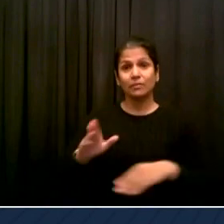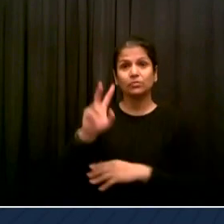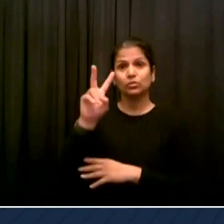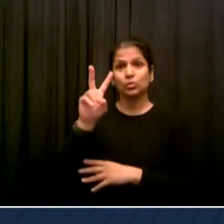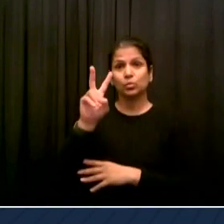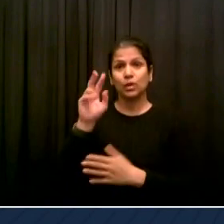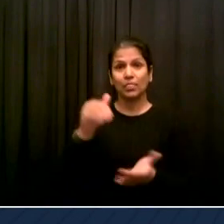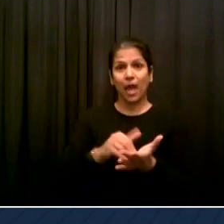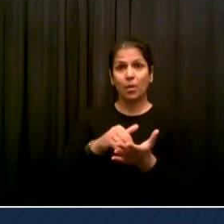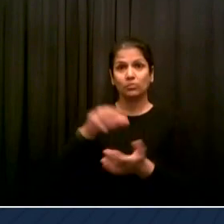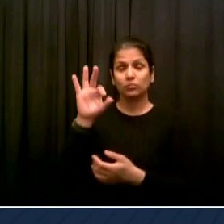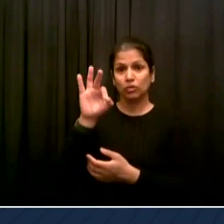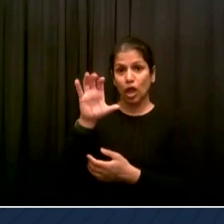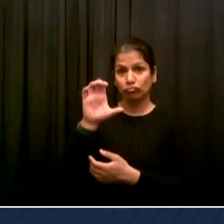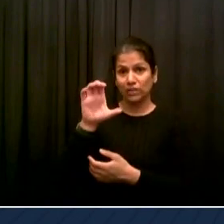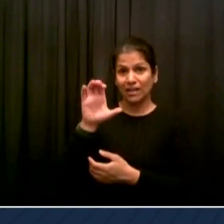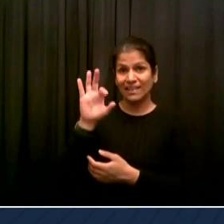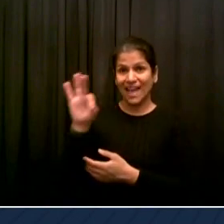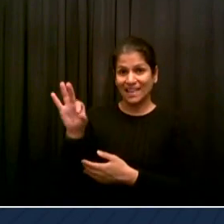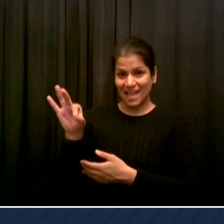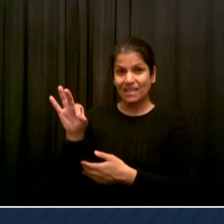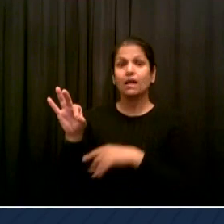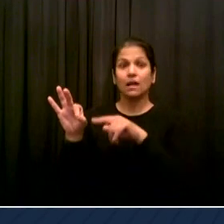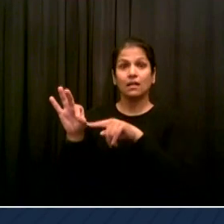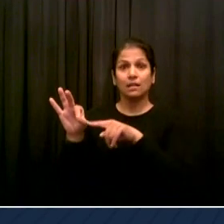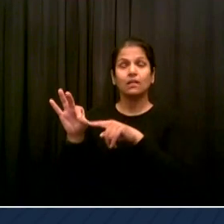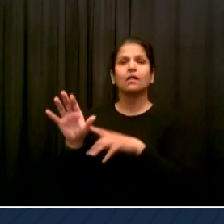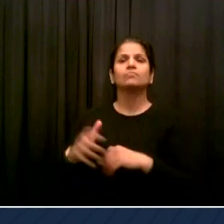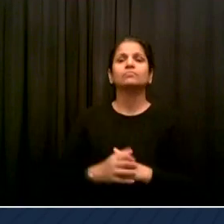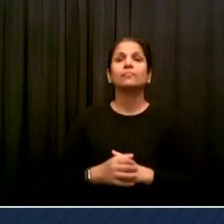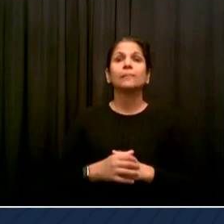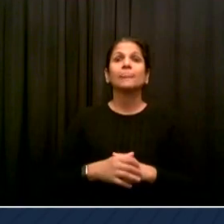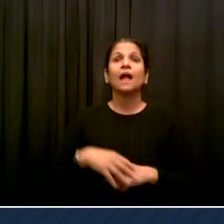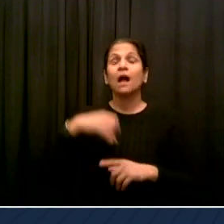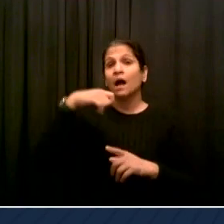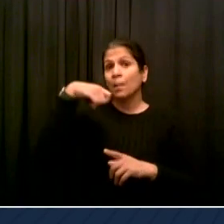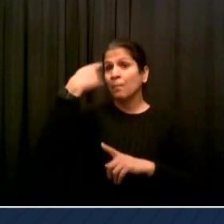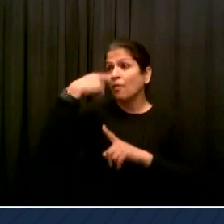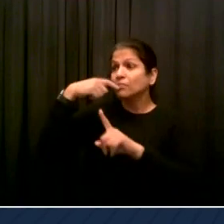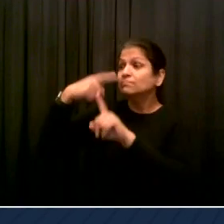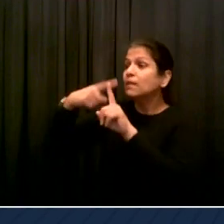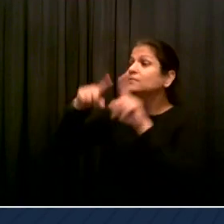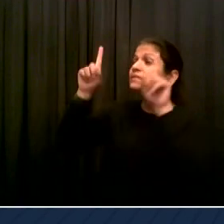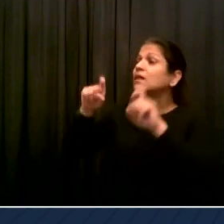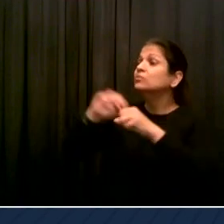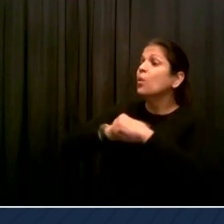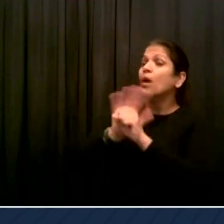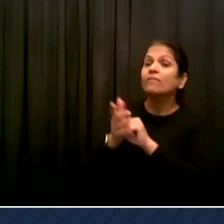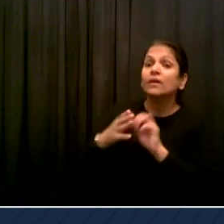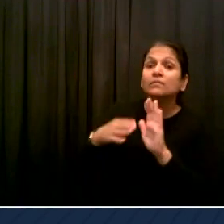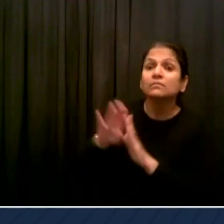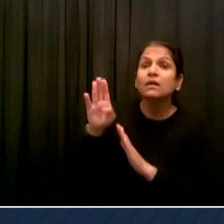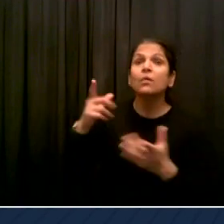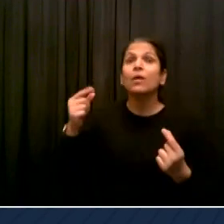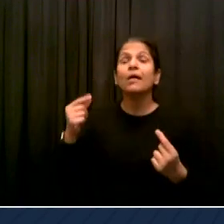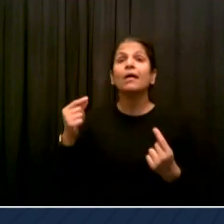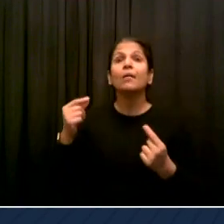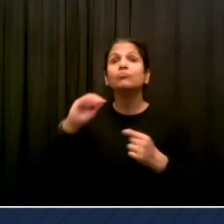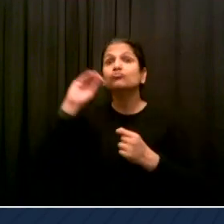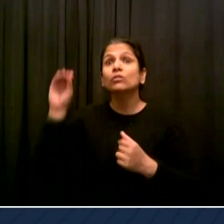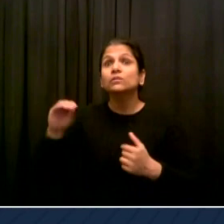2,991 cases. Number three, percentage of people testing positive citywide for COVID-19. Today's report on a 7-day rolling